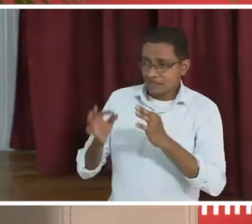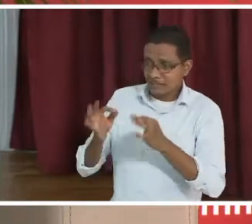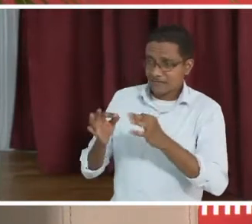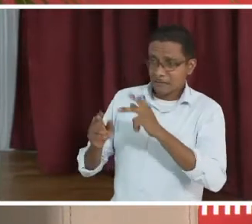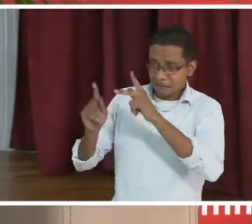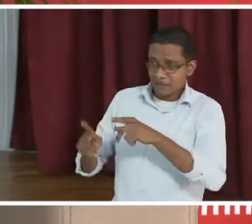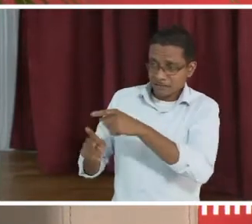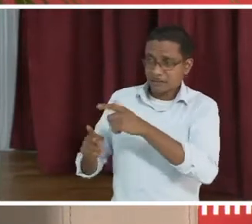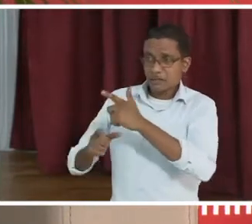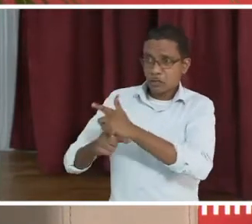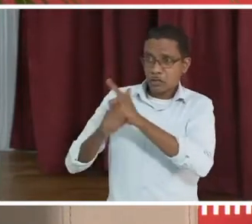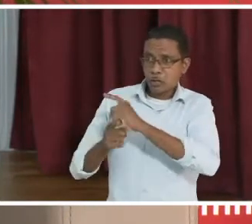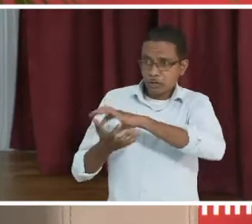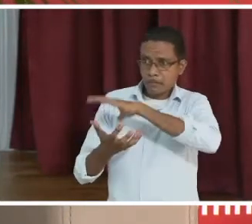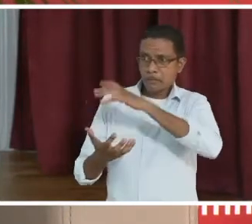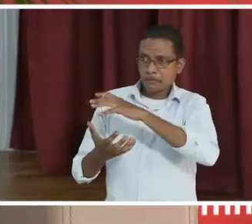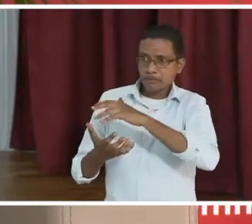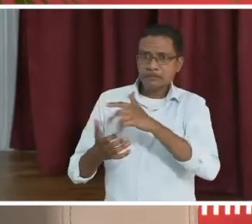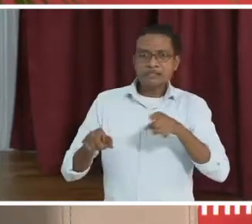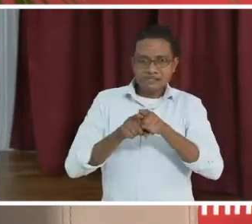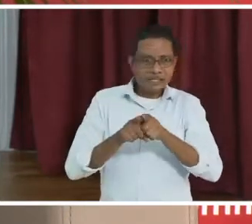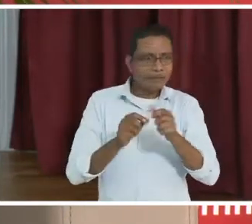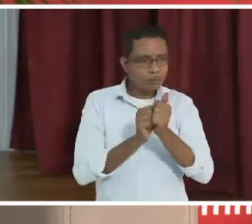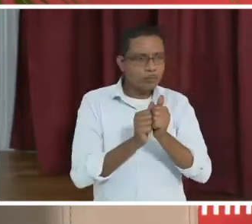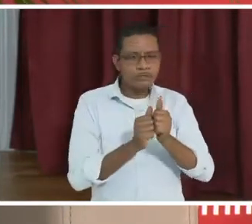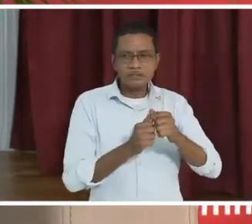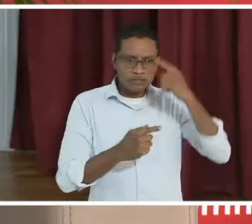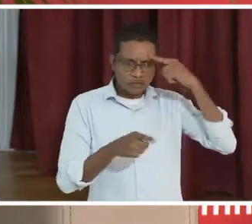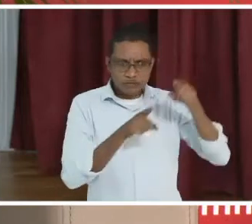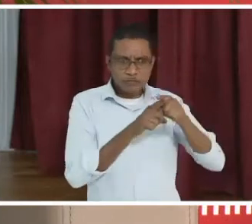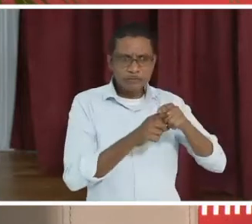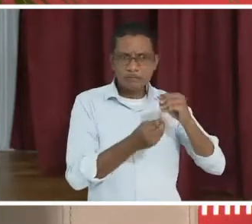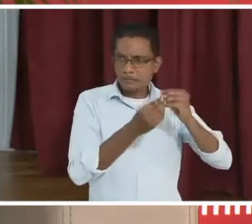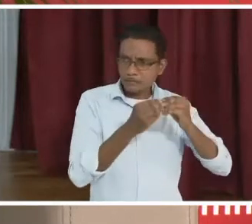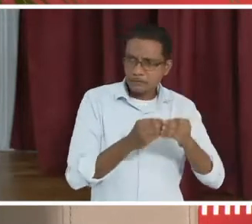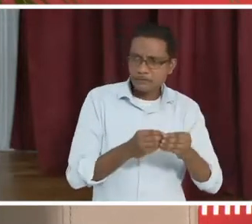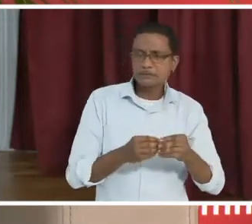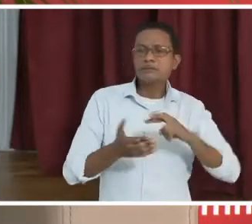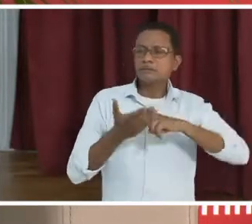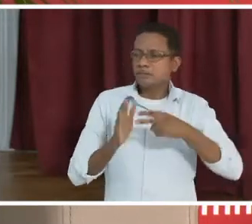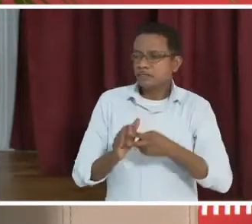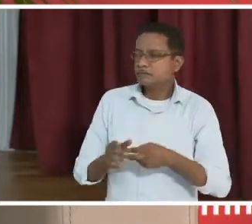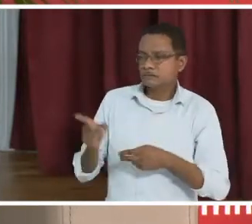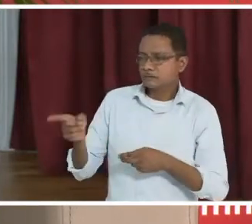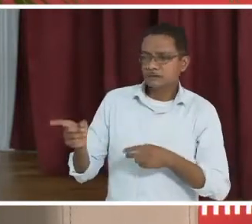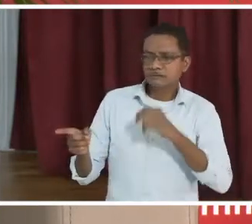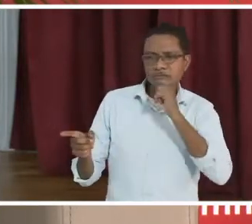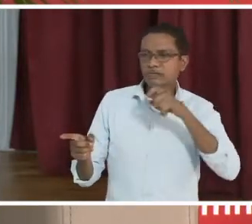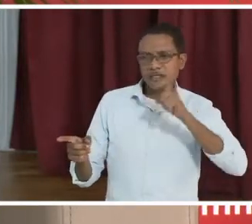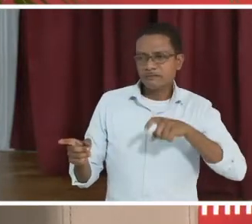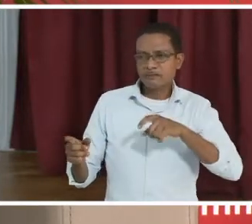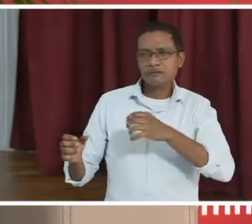sale agreement figure, we will honor that figure, and the customer will not be required to provide a valuation